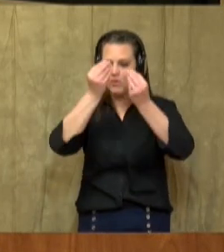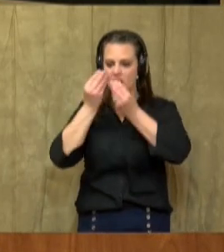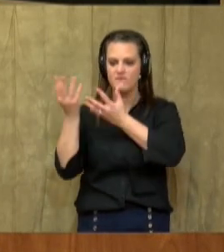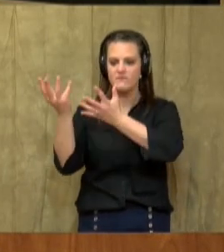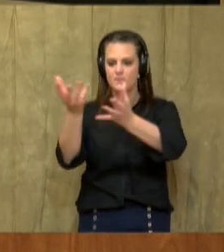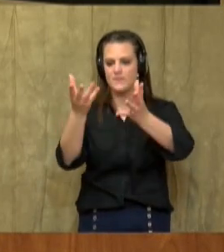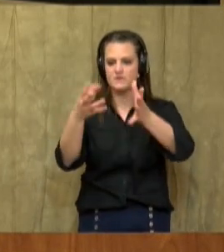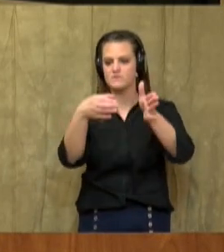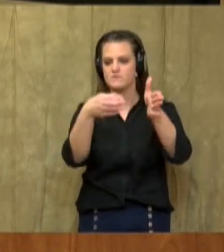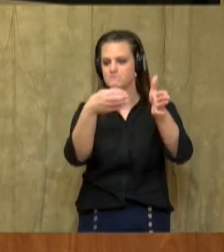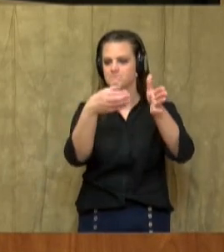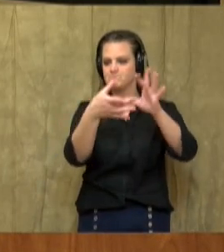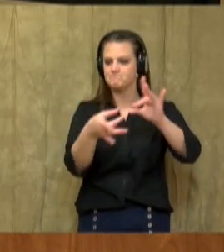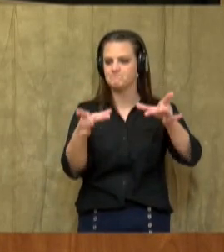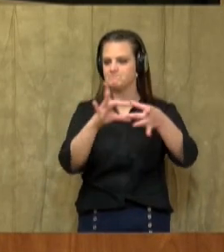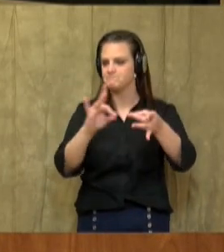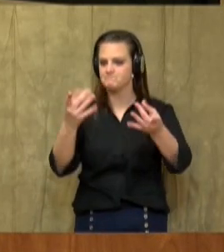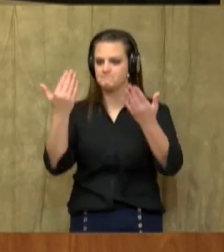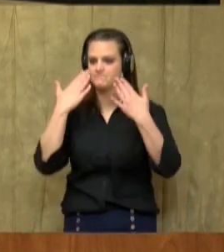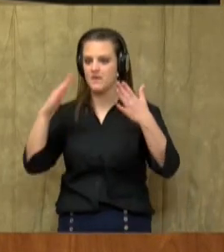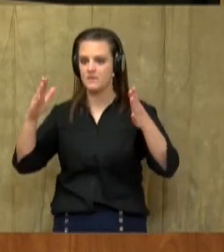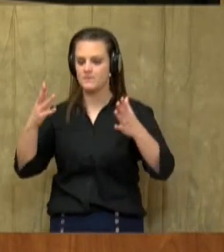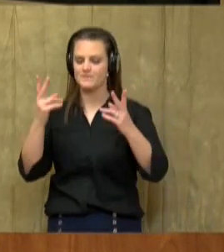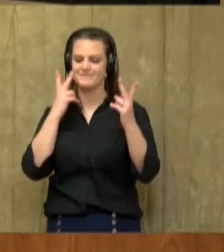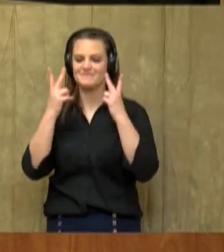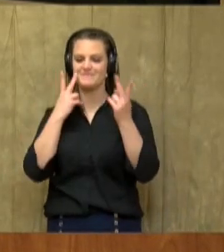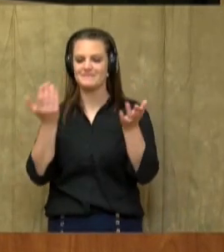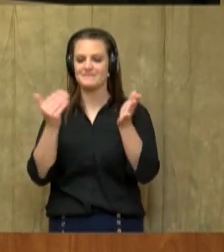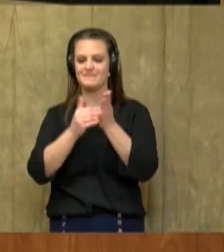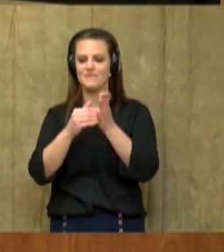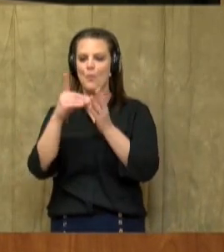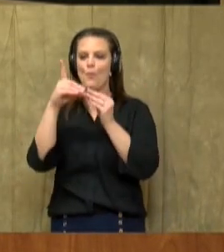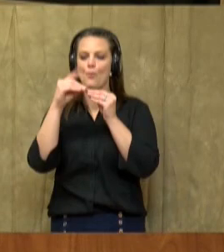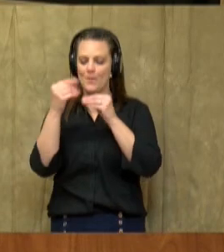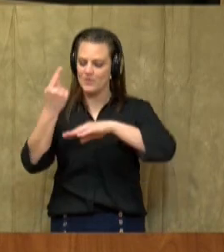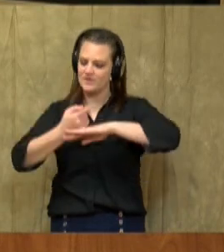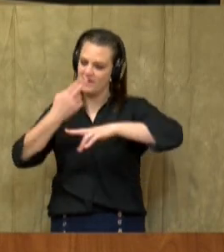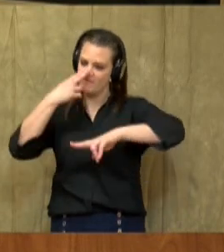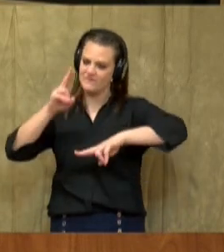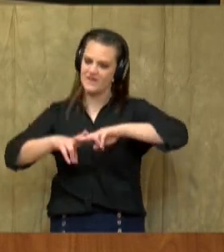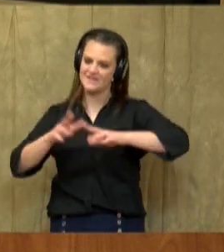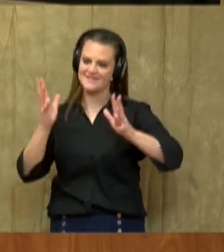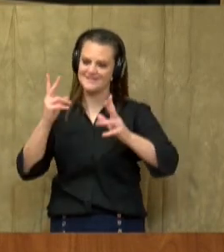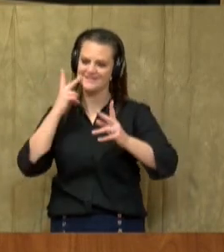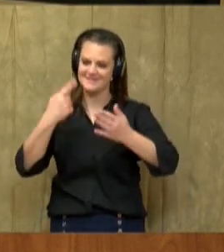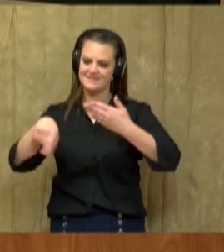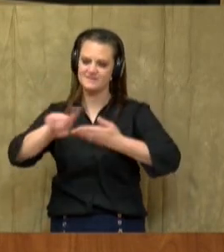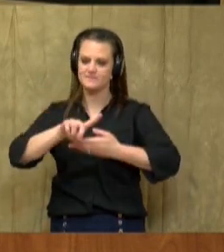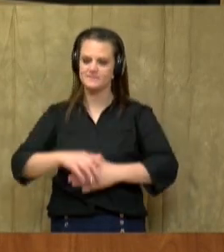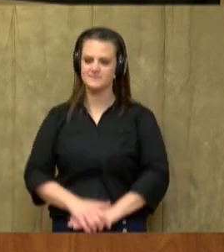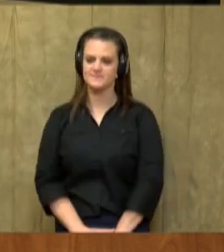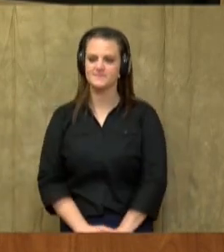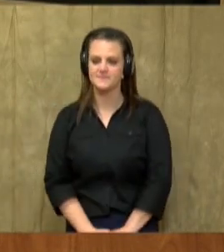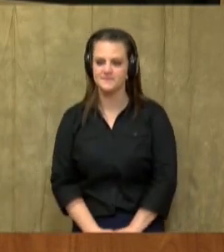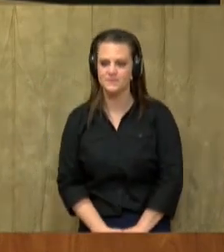read a story. I don't know. But y'all come back and let's have one more day of fun. See you next week.